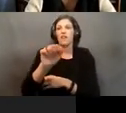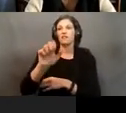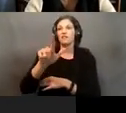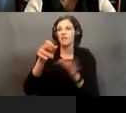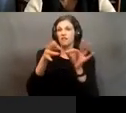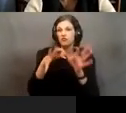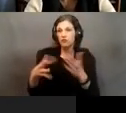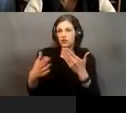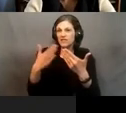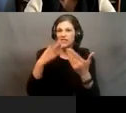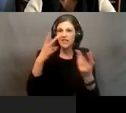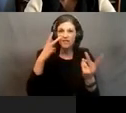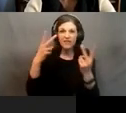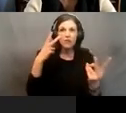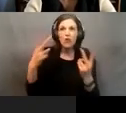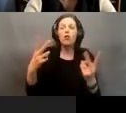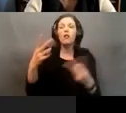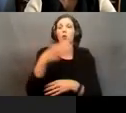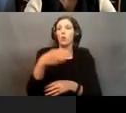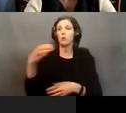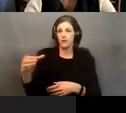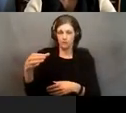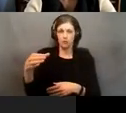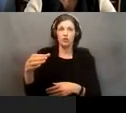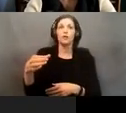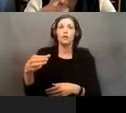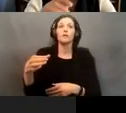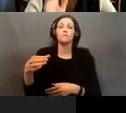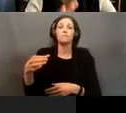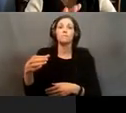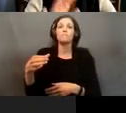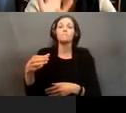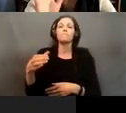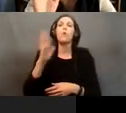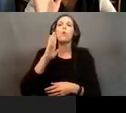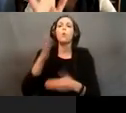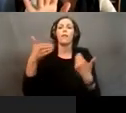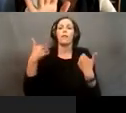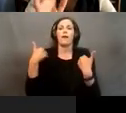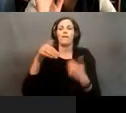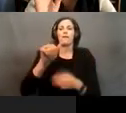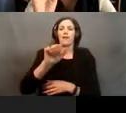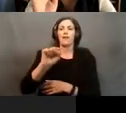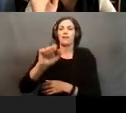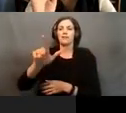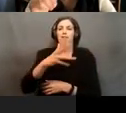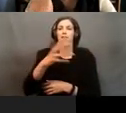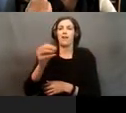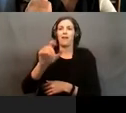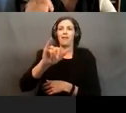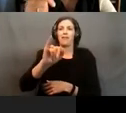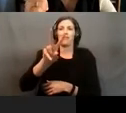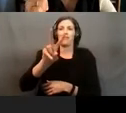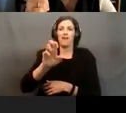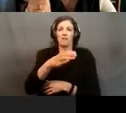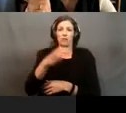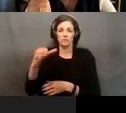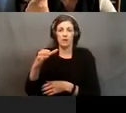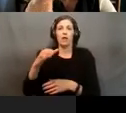and captioning will be, there will be ASL and live captioning at all plenaries,